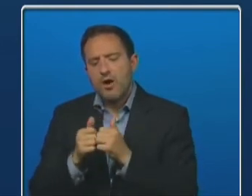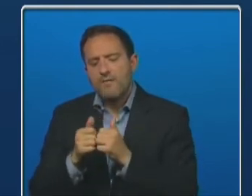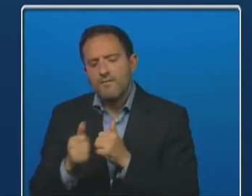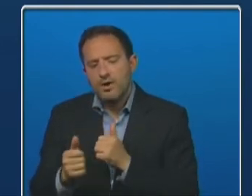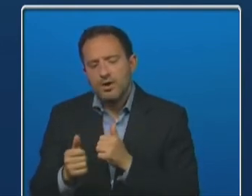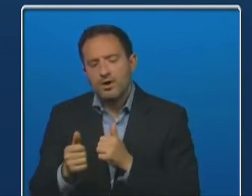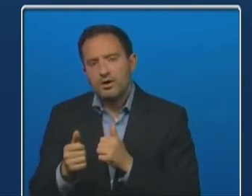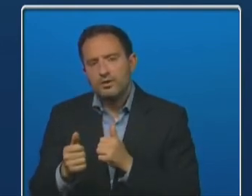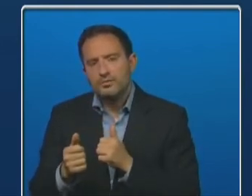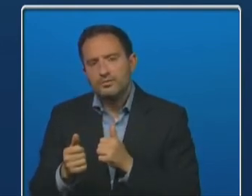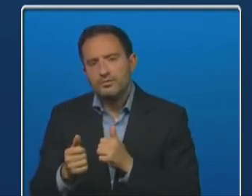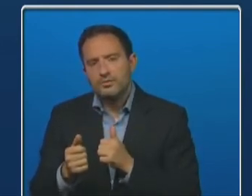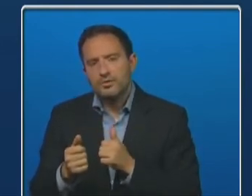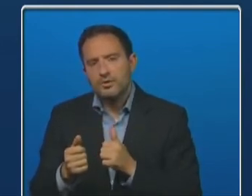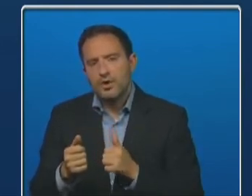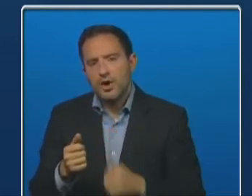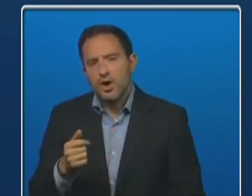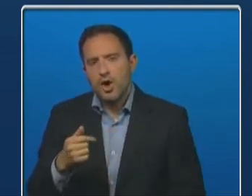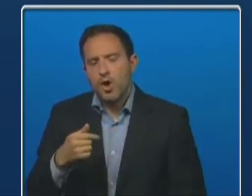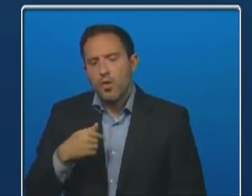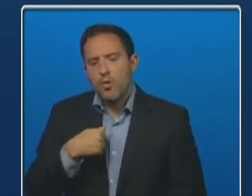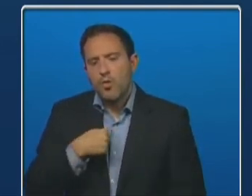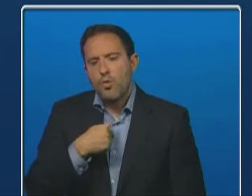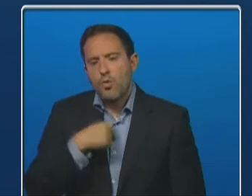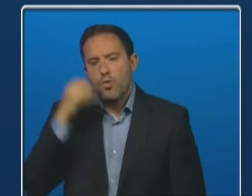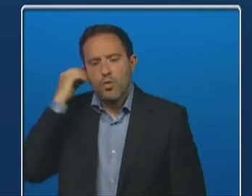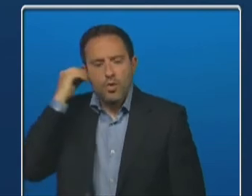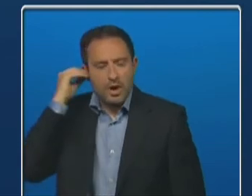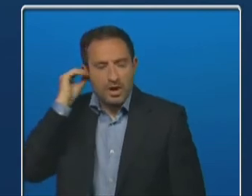were we in terms of having that